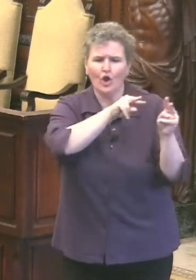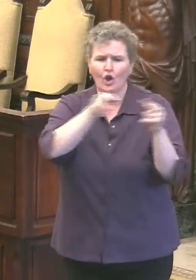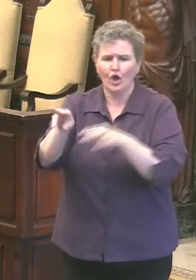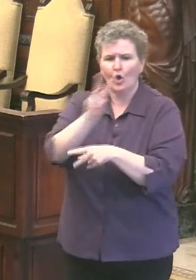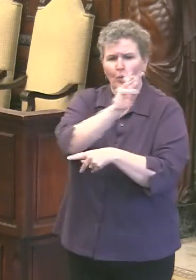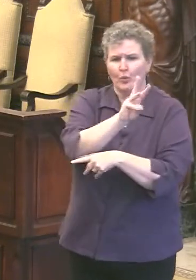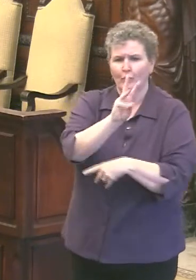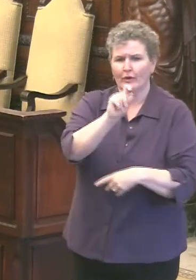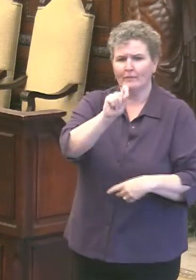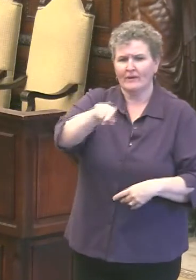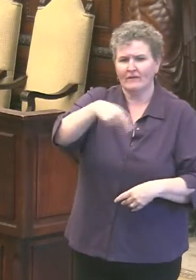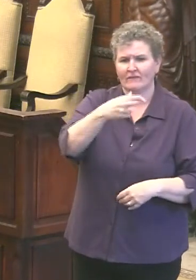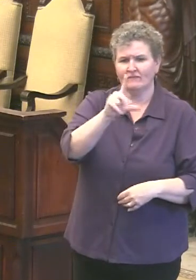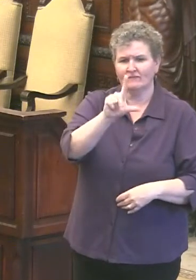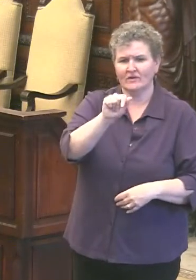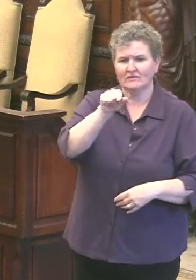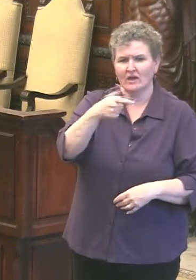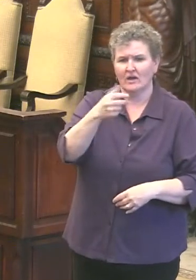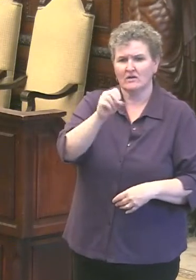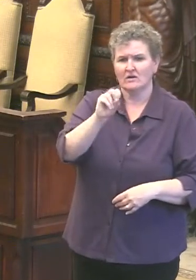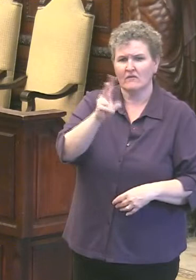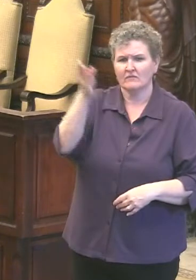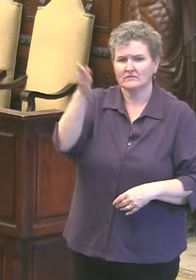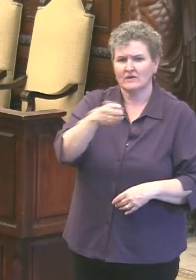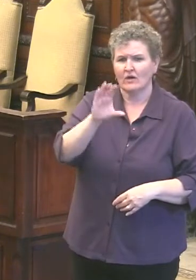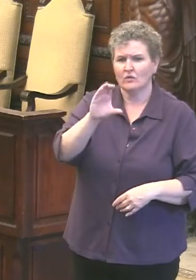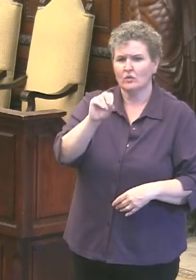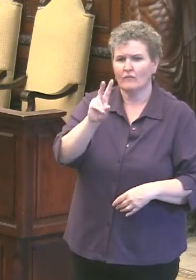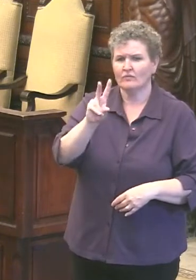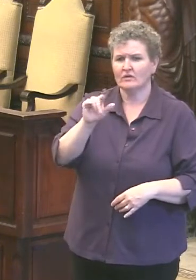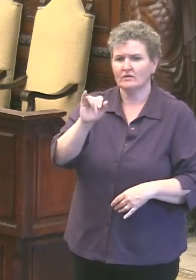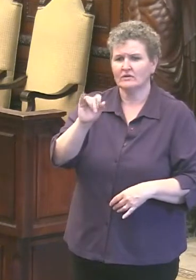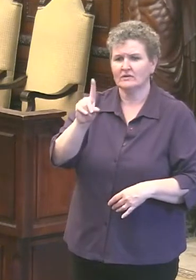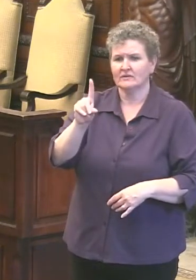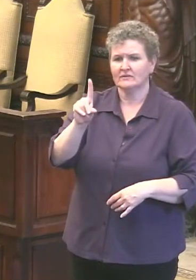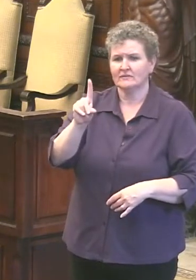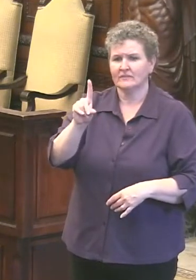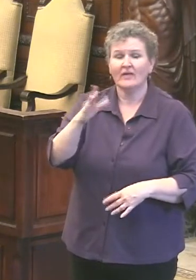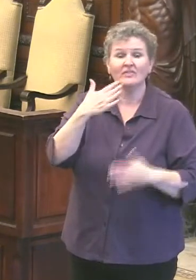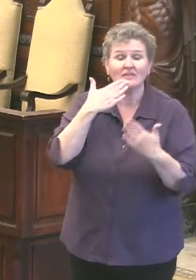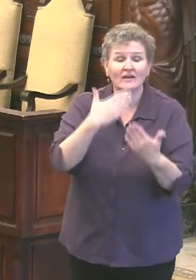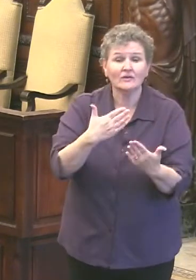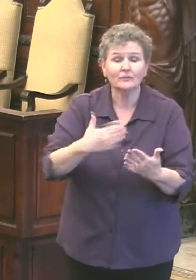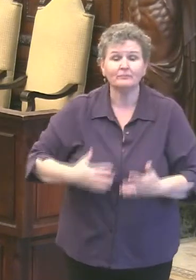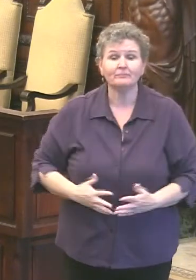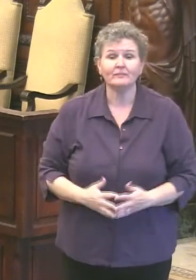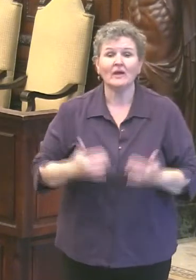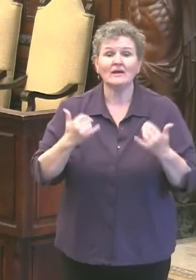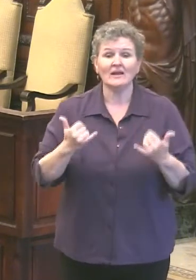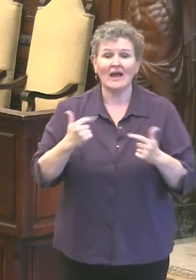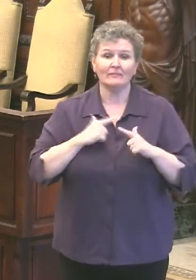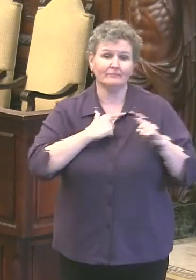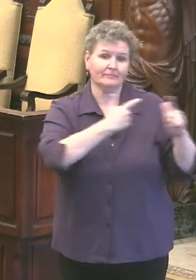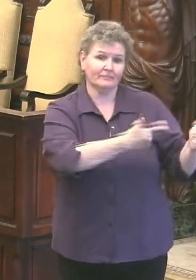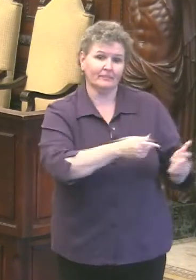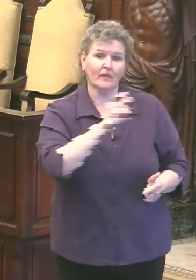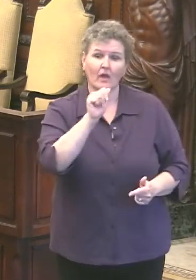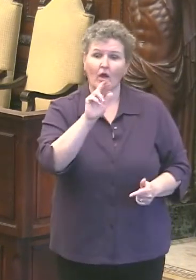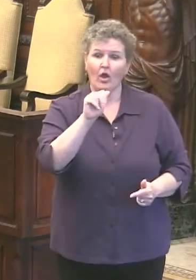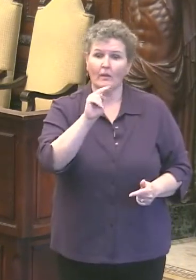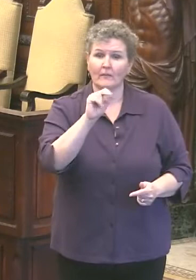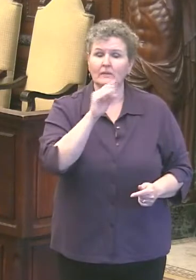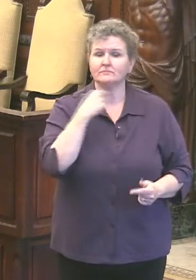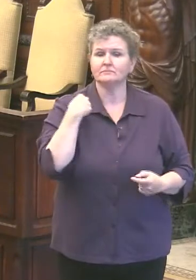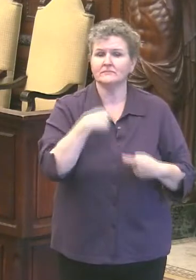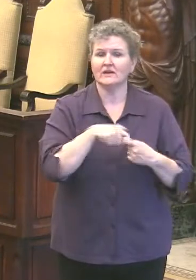www.phila.gov/COVID. Thanks. Thank you, Dr. Farley. Now Armando will provide the Spanish language translations of